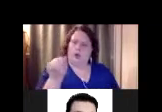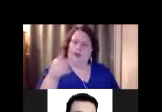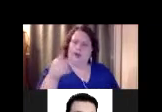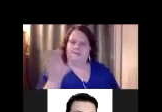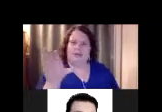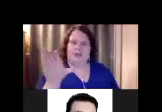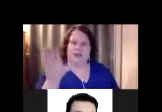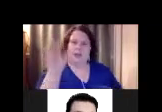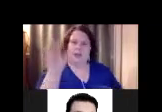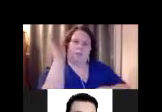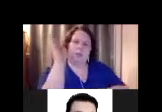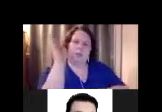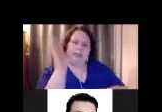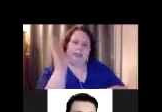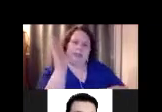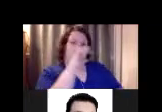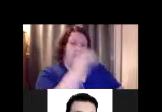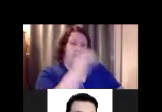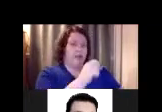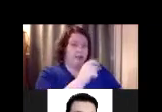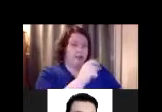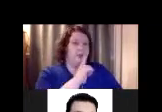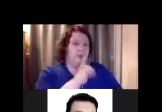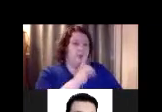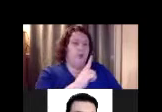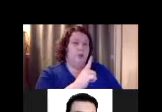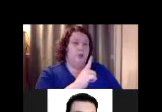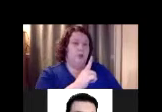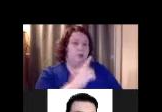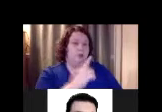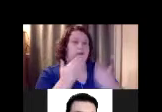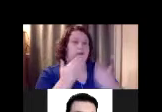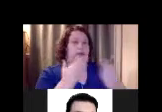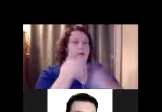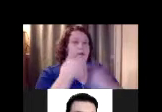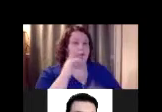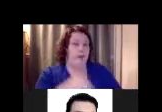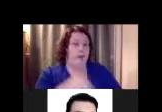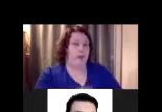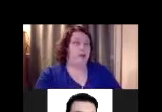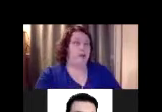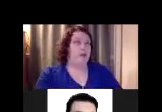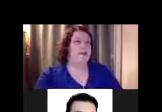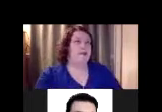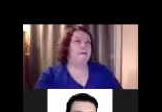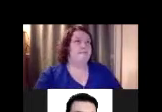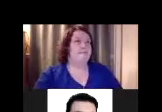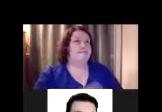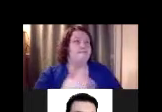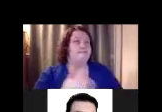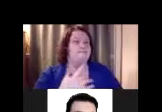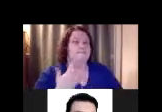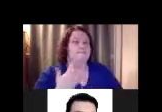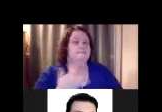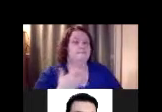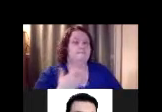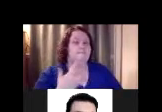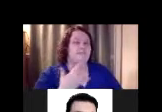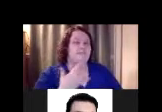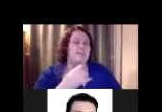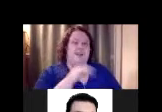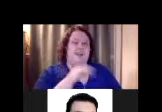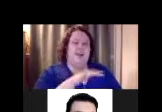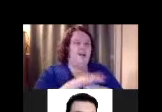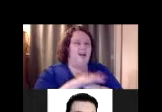that. I didn't feel like there was enough of a so what conversation. Like we got a lot of